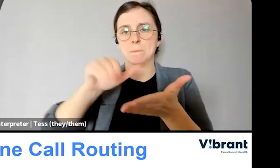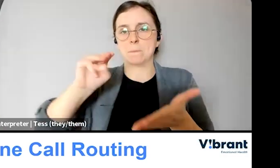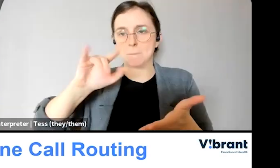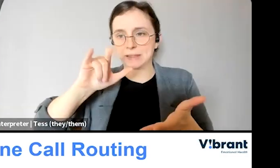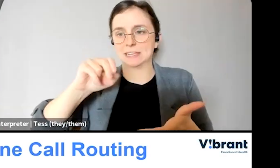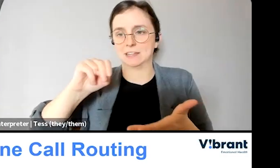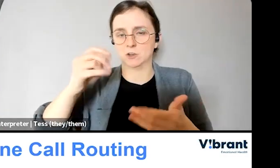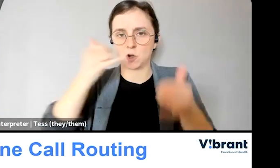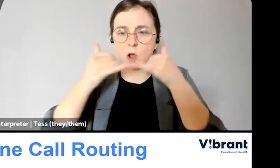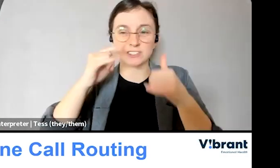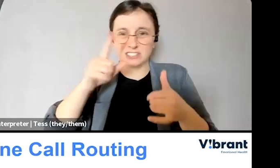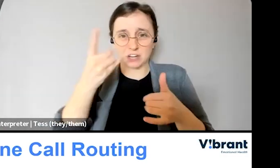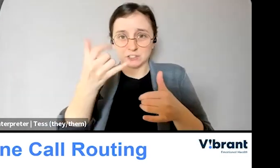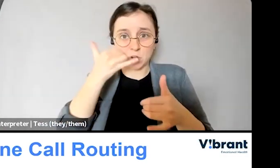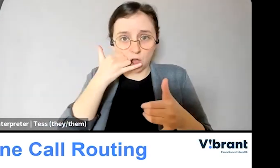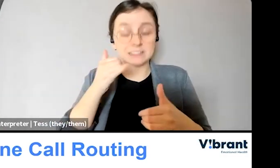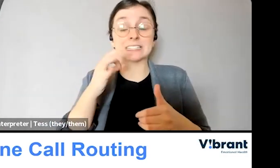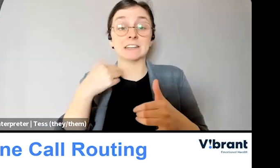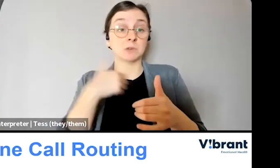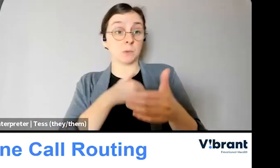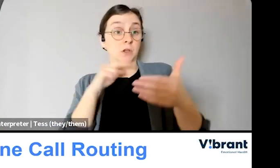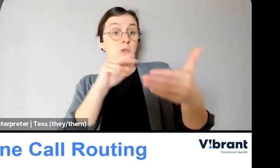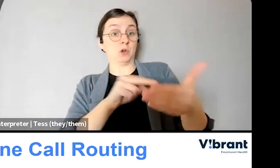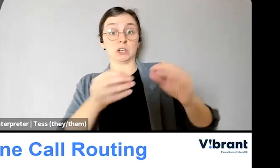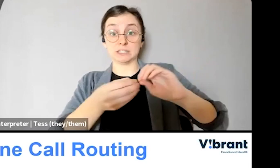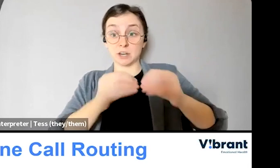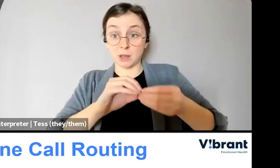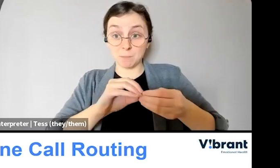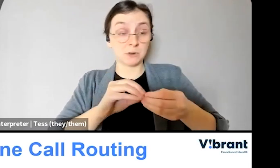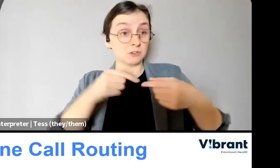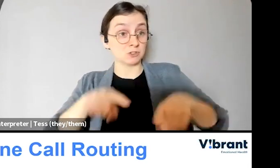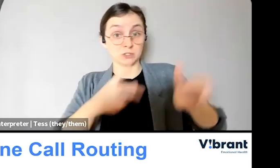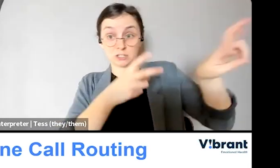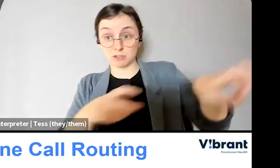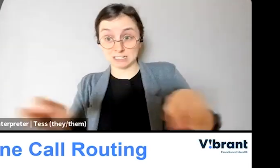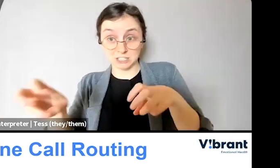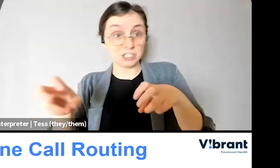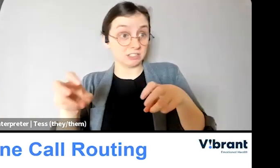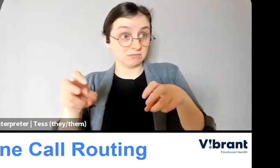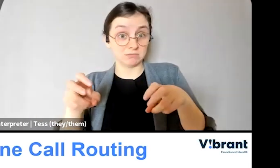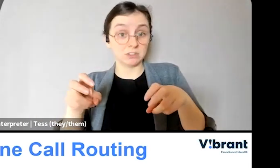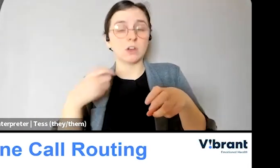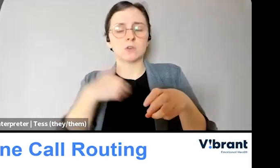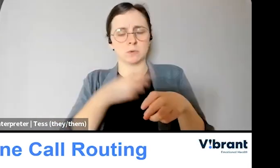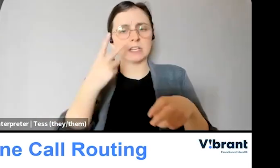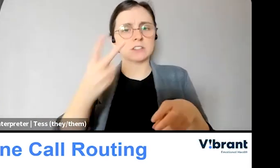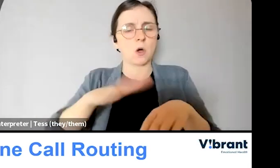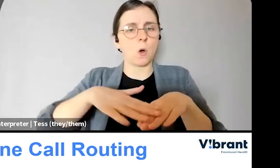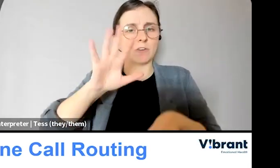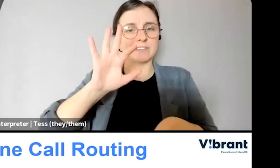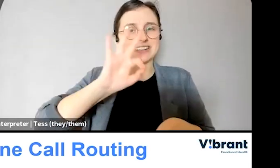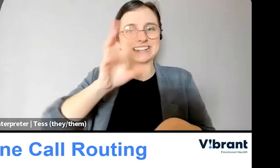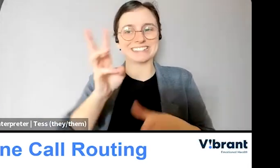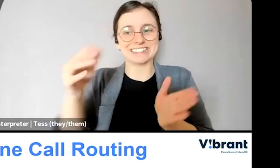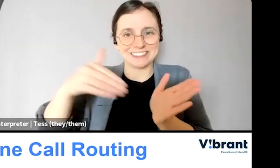if we look at the volume during this transition time, we saw over 96,000 calls, chats, and texts come